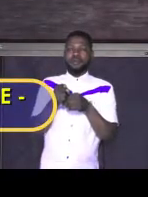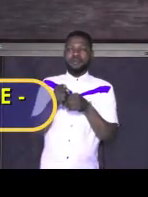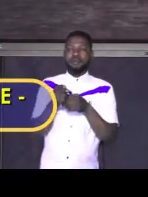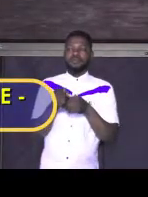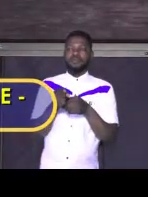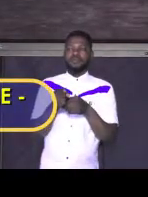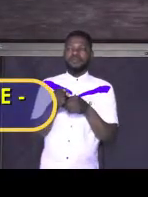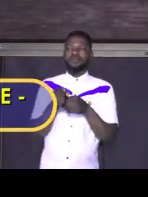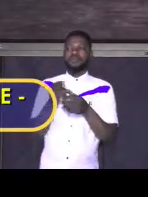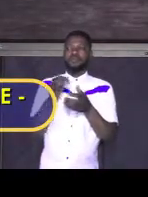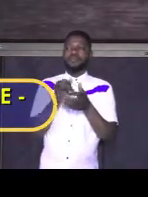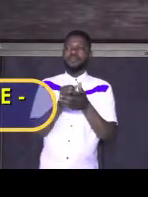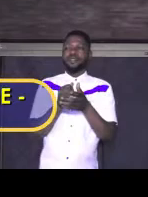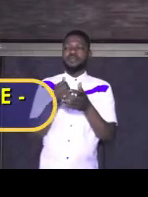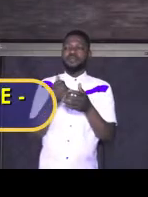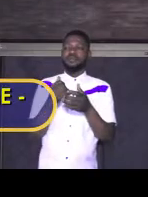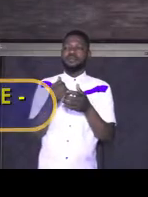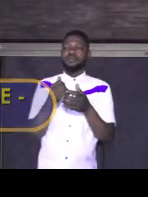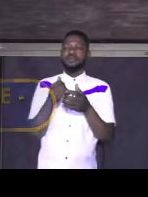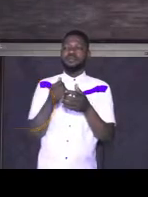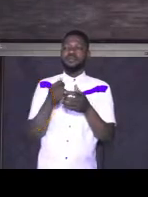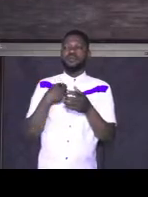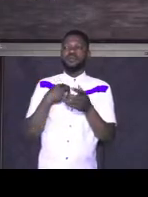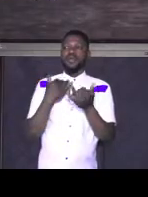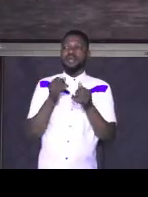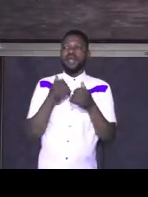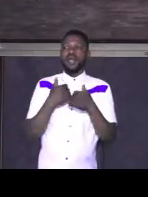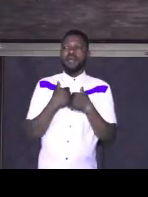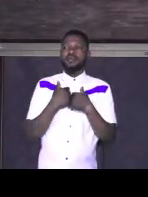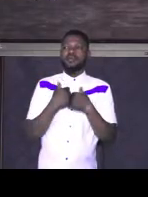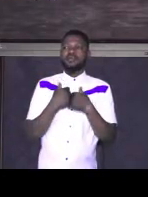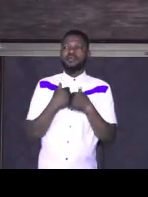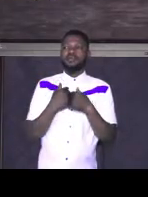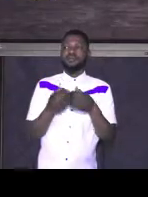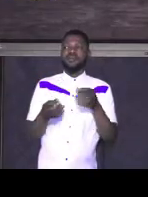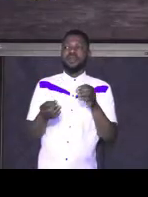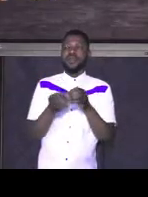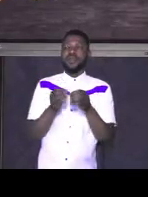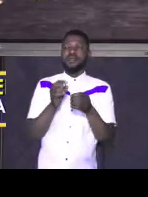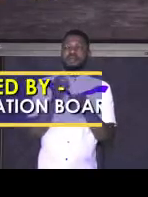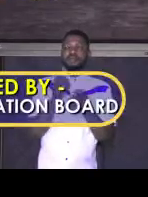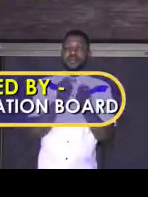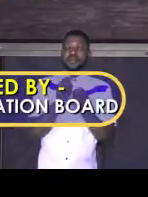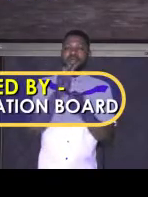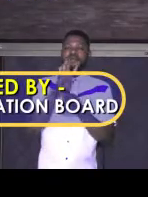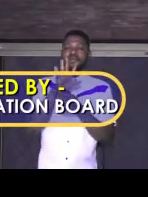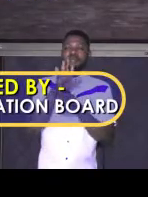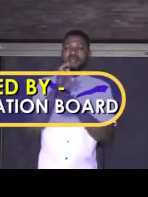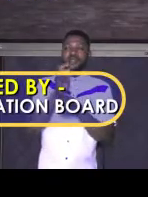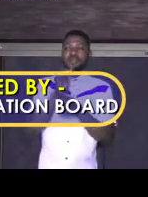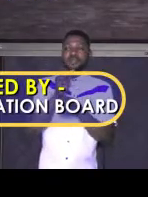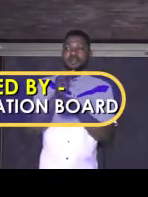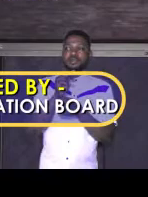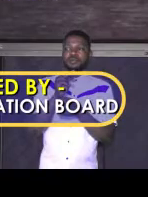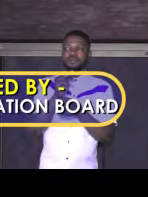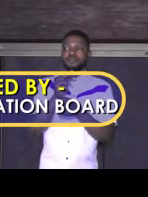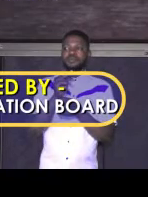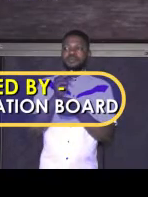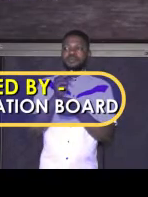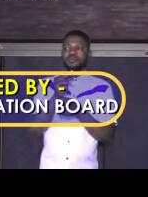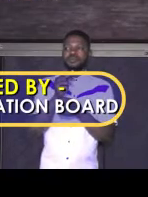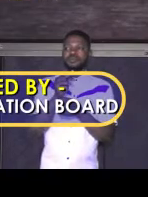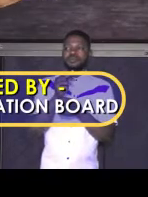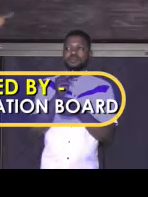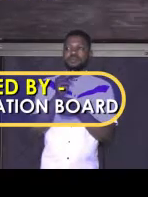Okay. So that being said, we now have half of, let's add together, we get 45 centimeters for